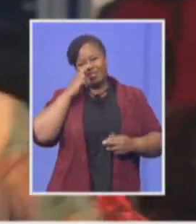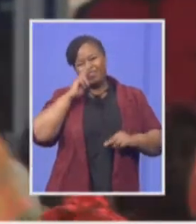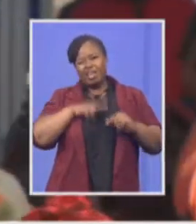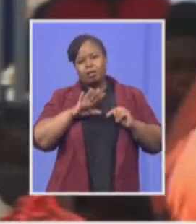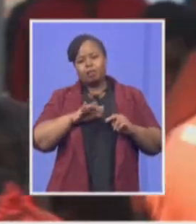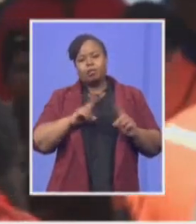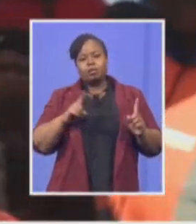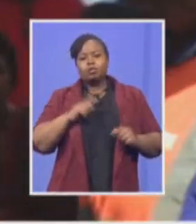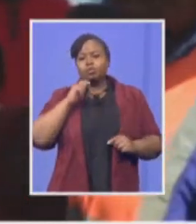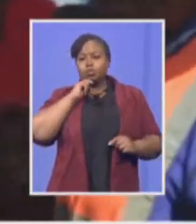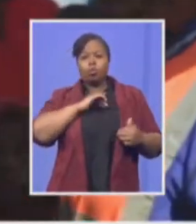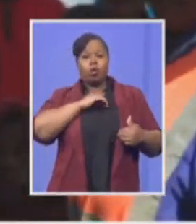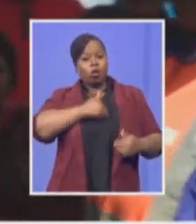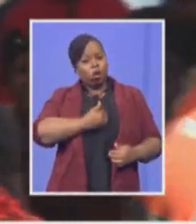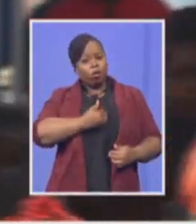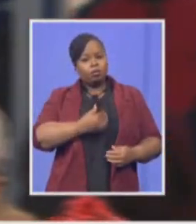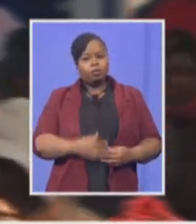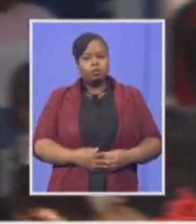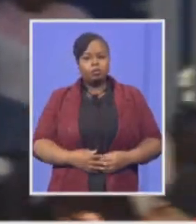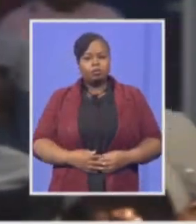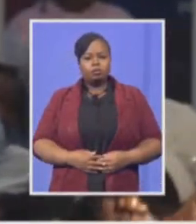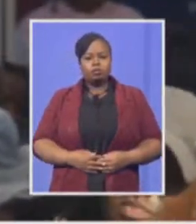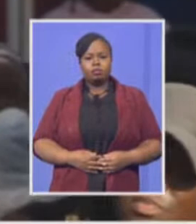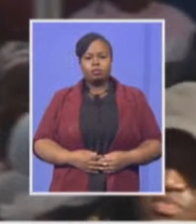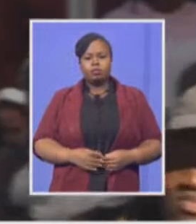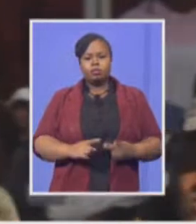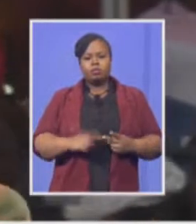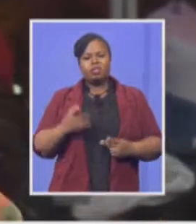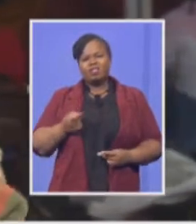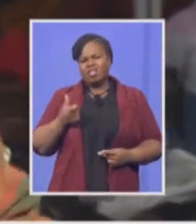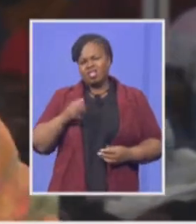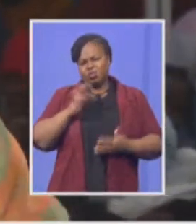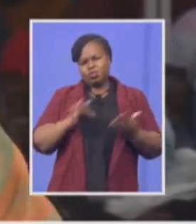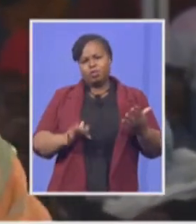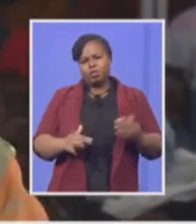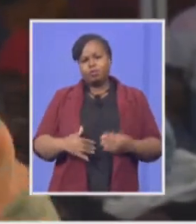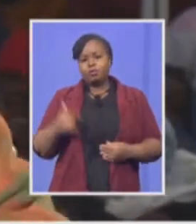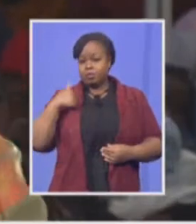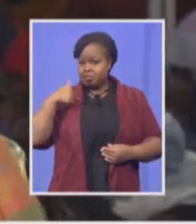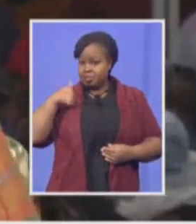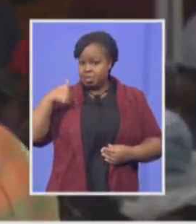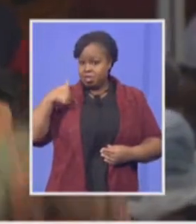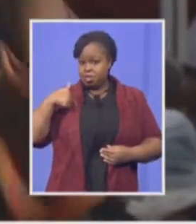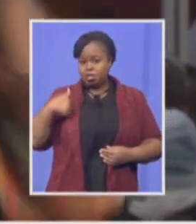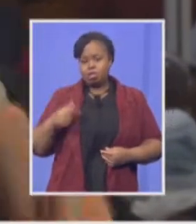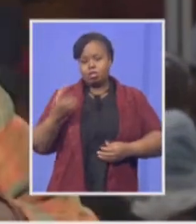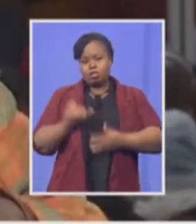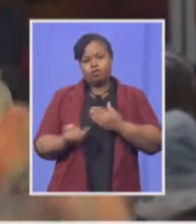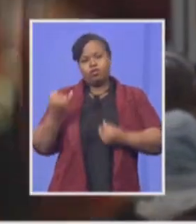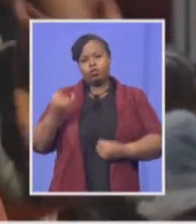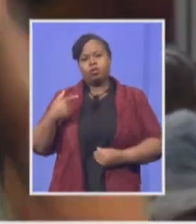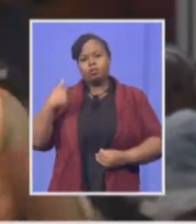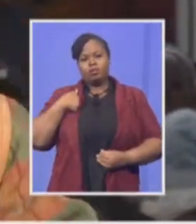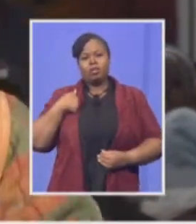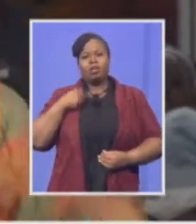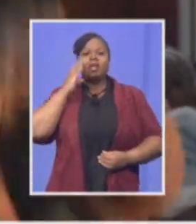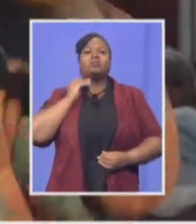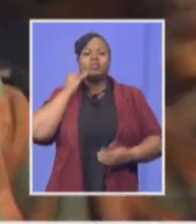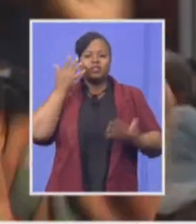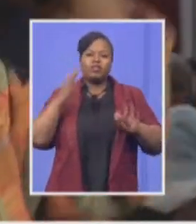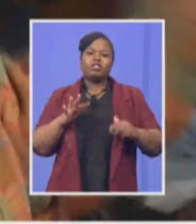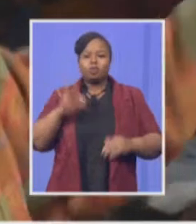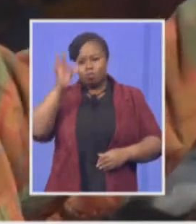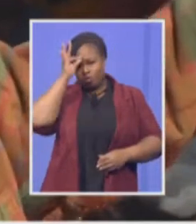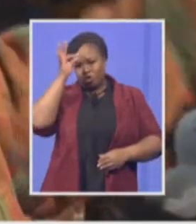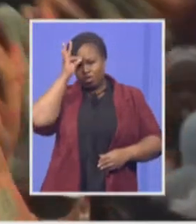sikhala sidabukile. I just have a story nje sinanyana. Mina as individual I'm a victim yamaphoyisa.